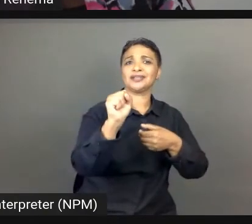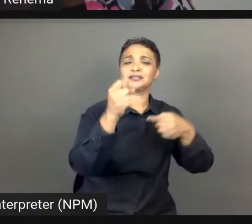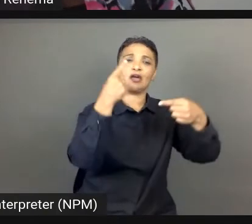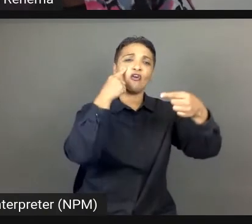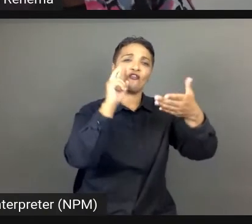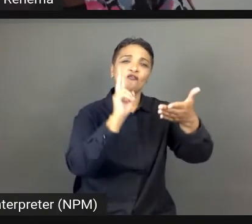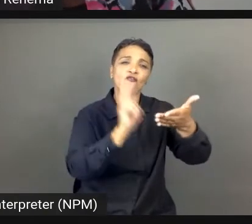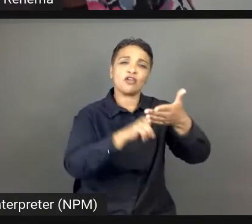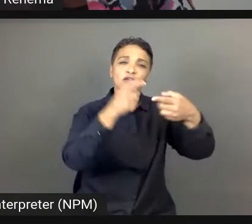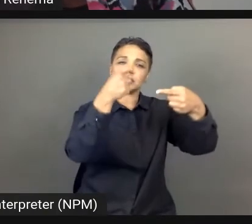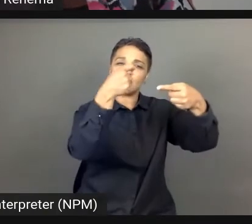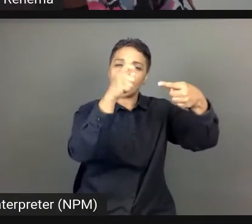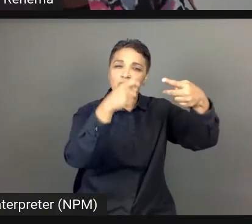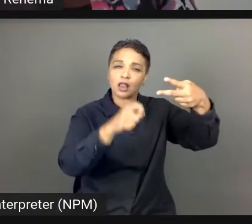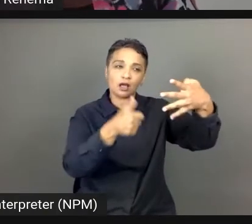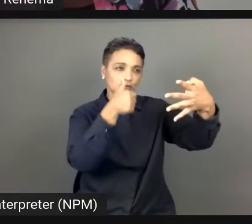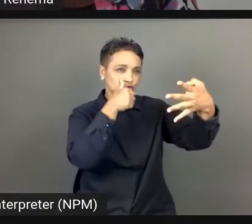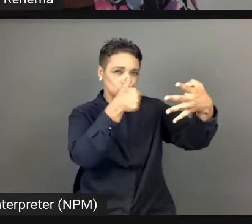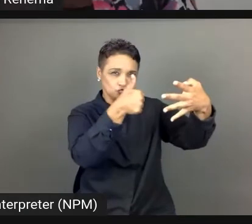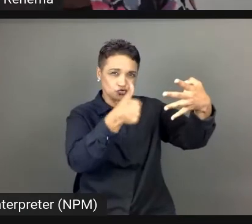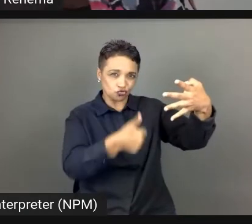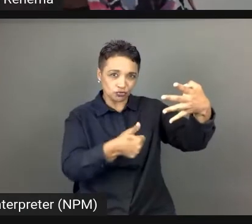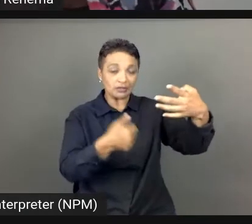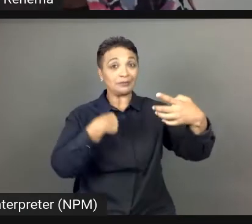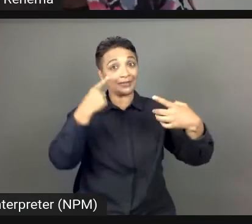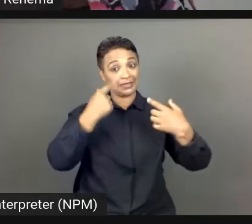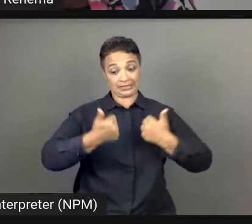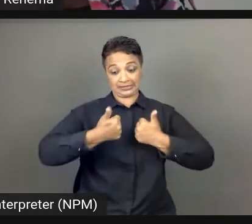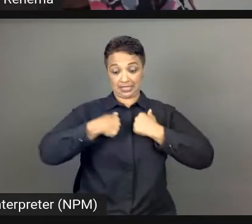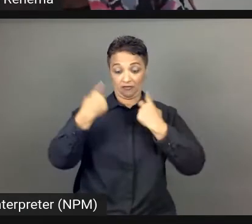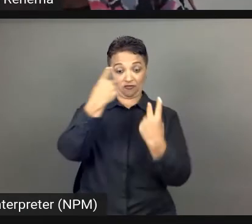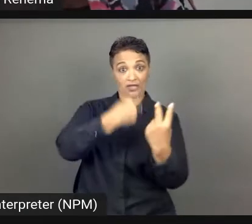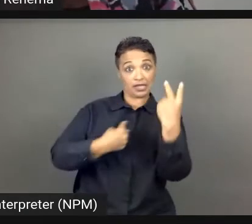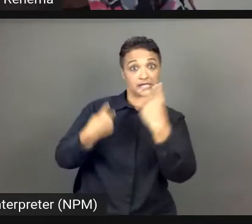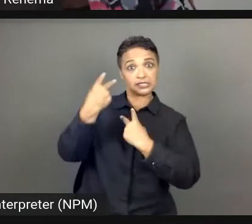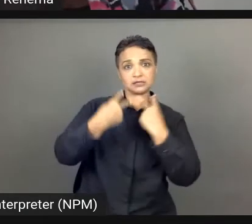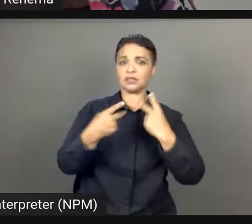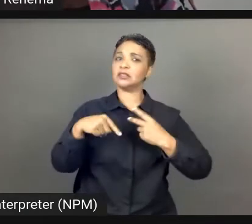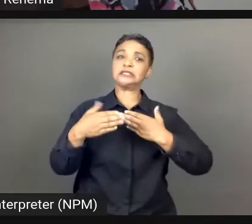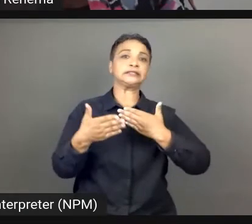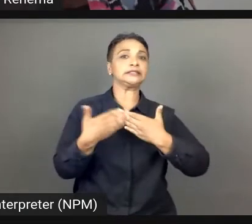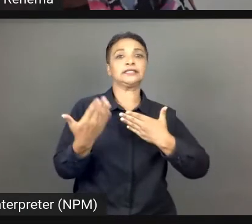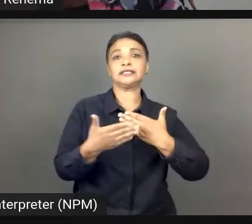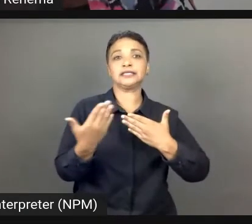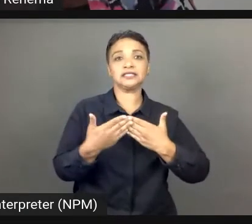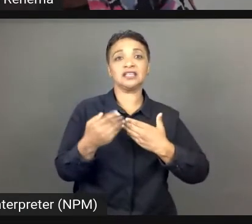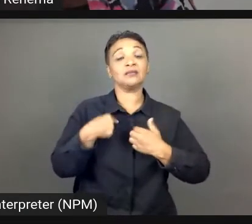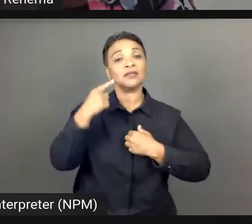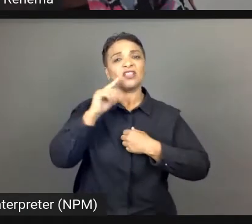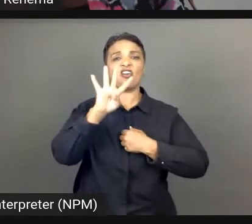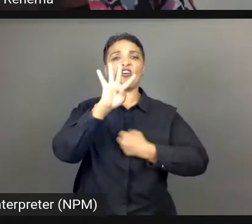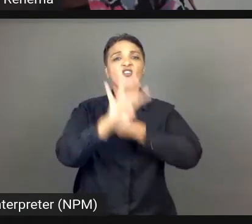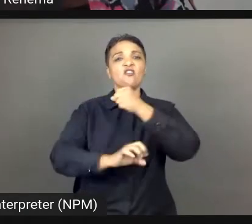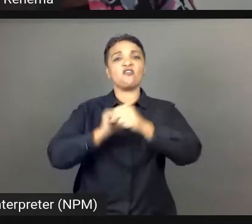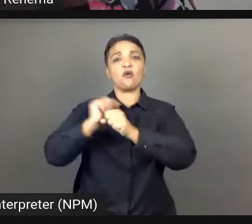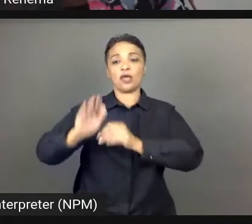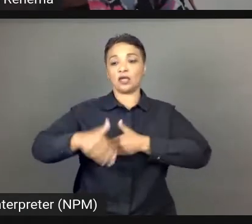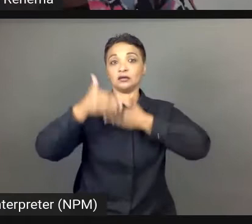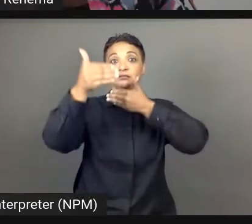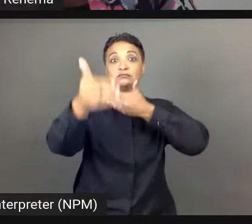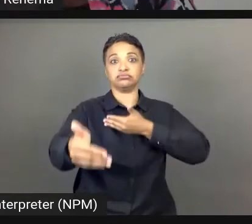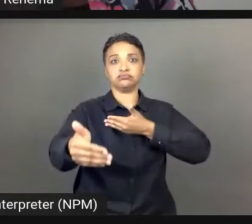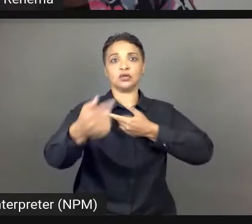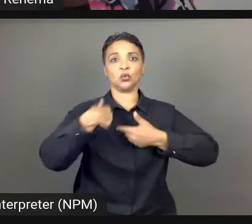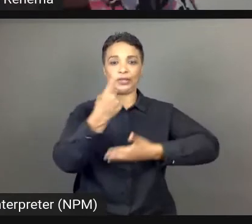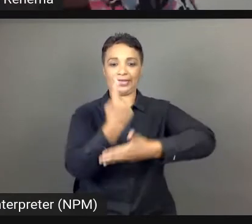processes. I think the self-assessment probably is a lot easier than what we're undergoing for the 4-year independent verification.